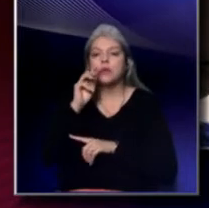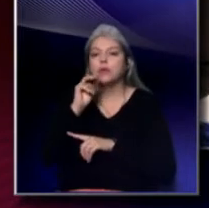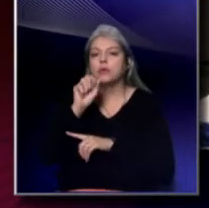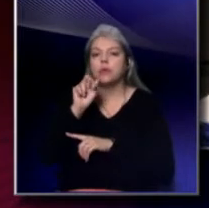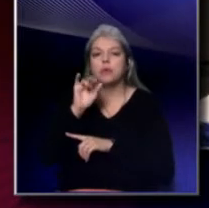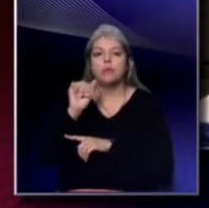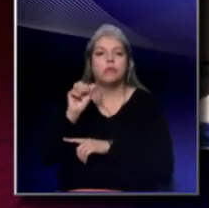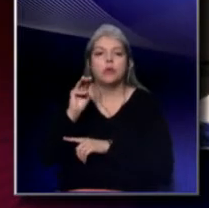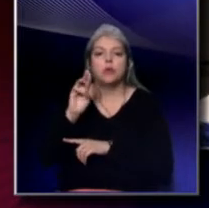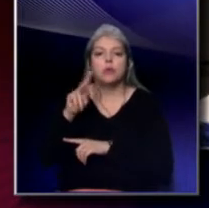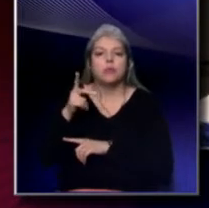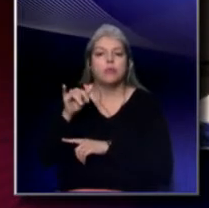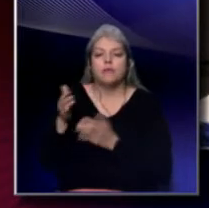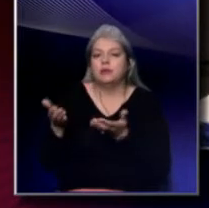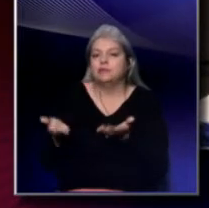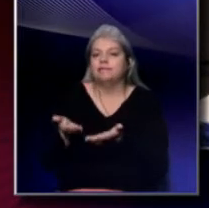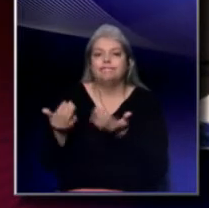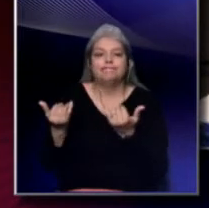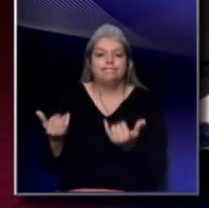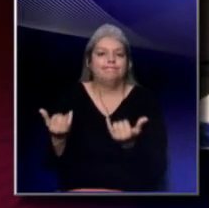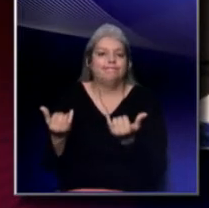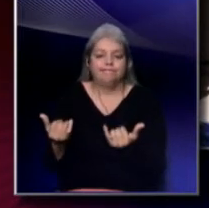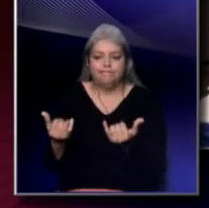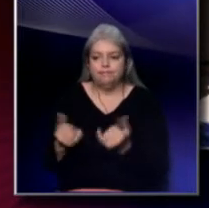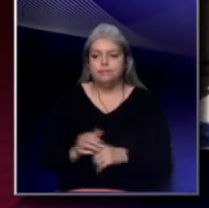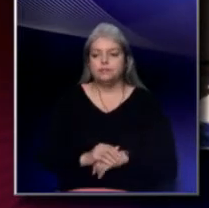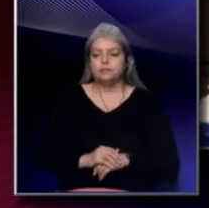Murphy is with us at this point.